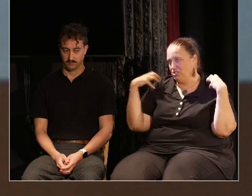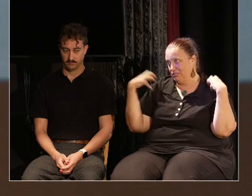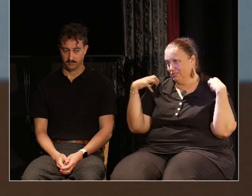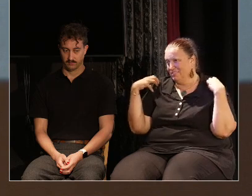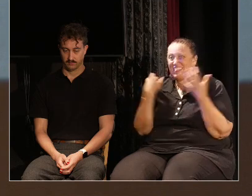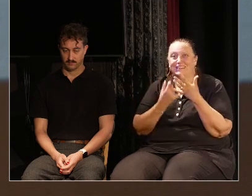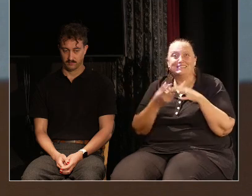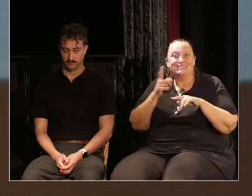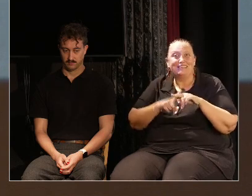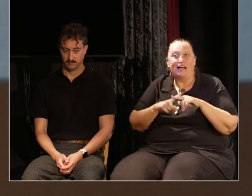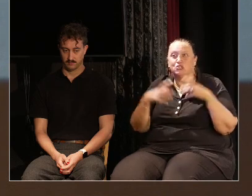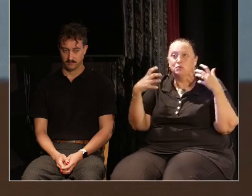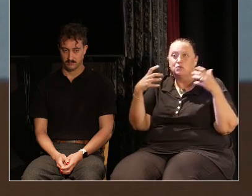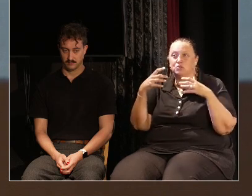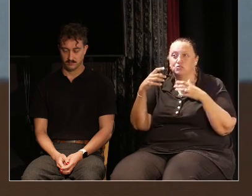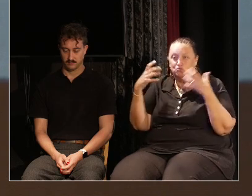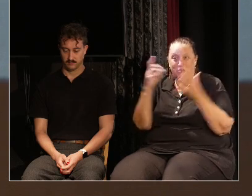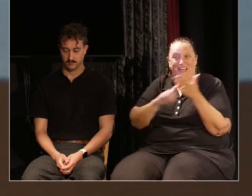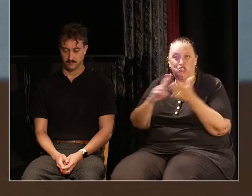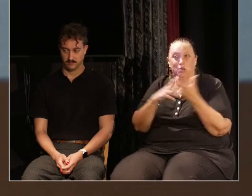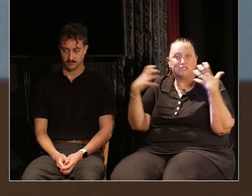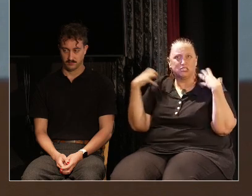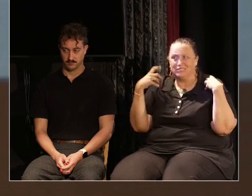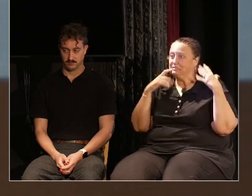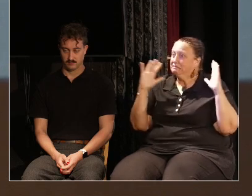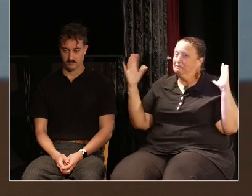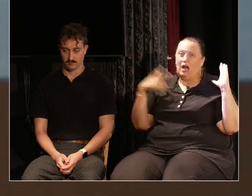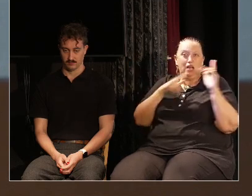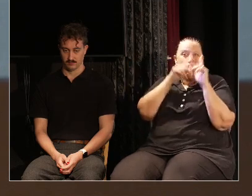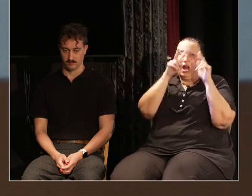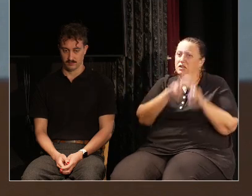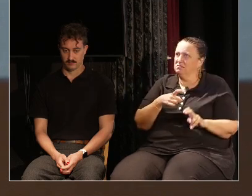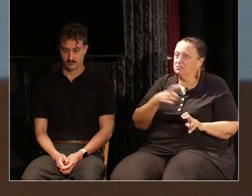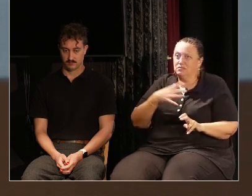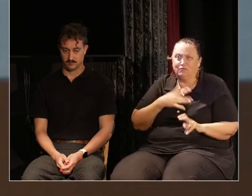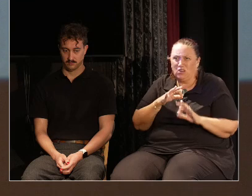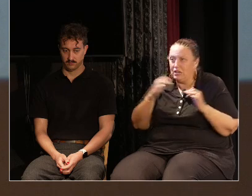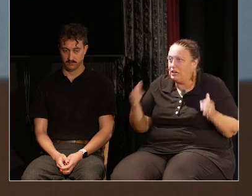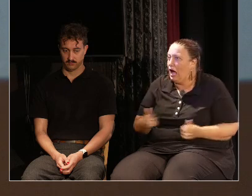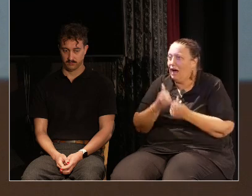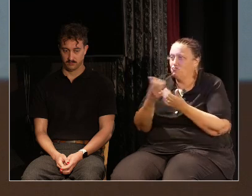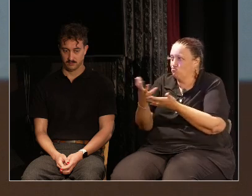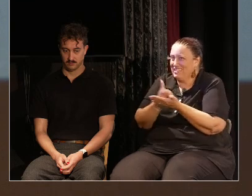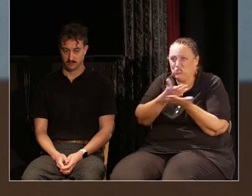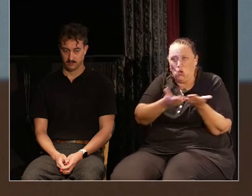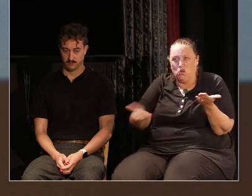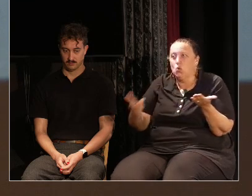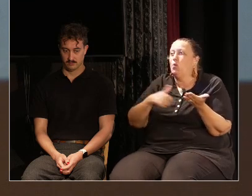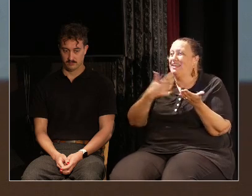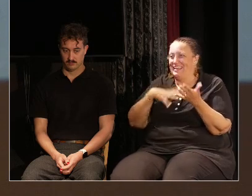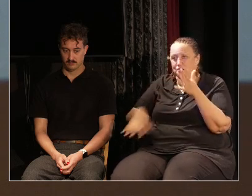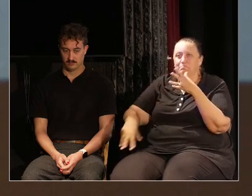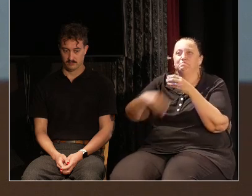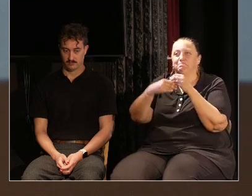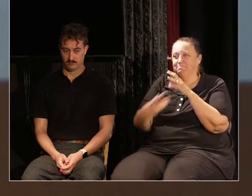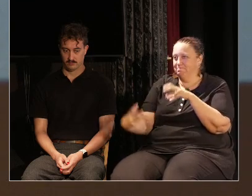said that they were unable to explore in depth because they didn't have enough resources to be able to do it. So adopting that at a policy level would